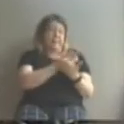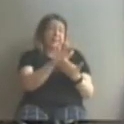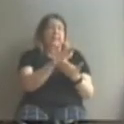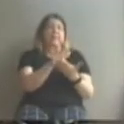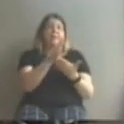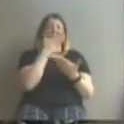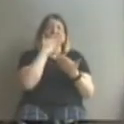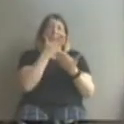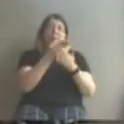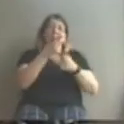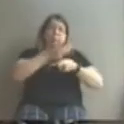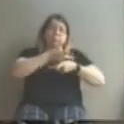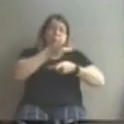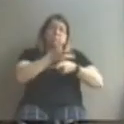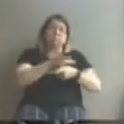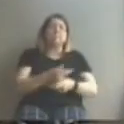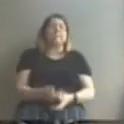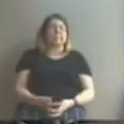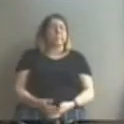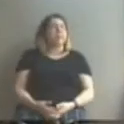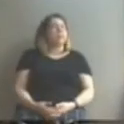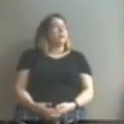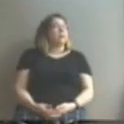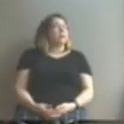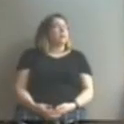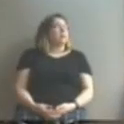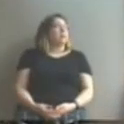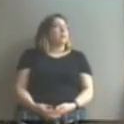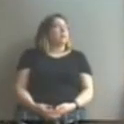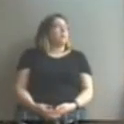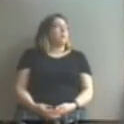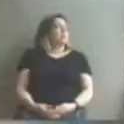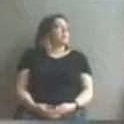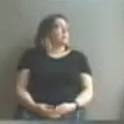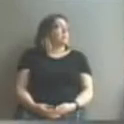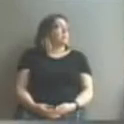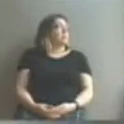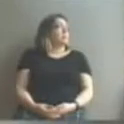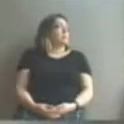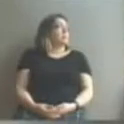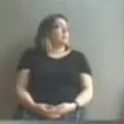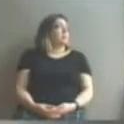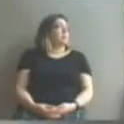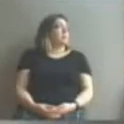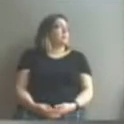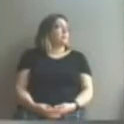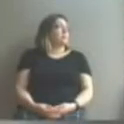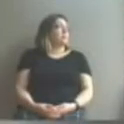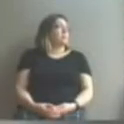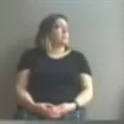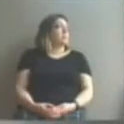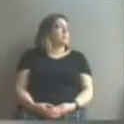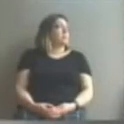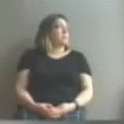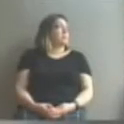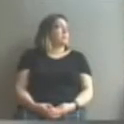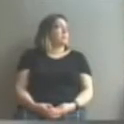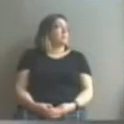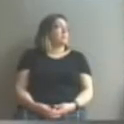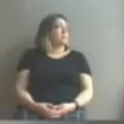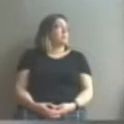well maintained. Thank you. Thank you, Dr. Azier. I'd like to shift over to area five. Do you want me to?